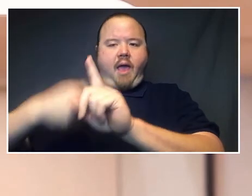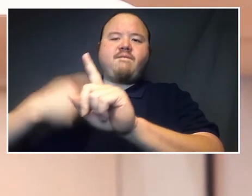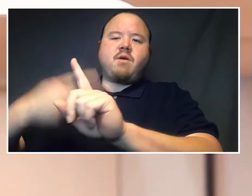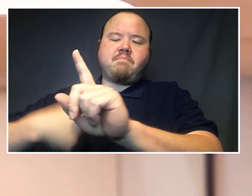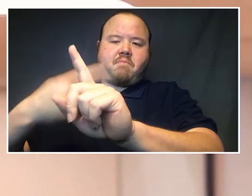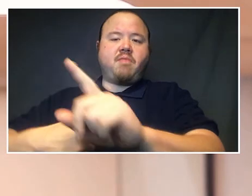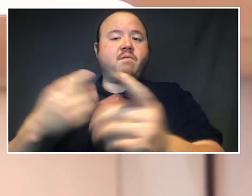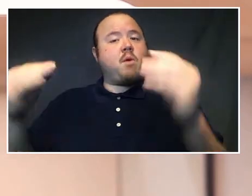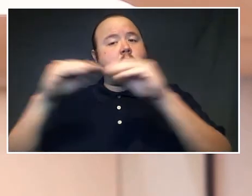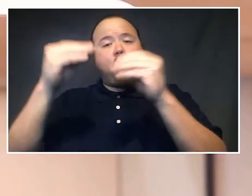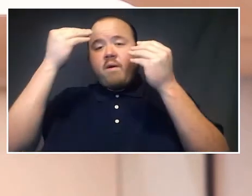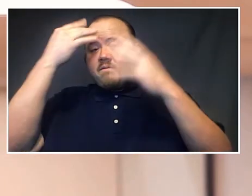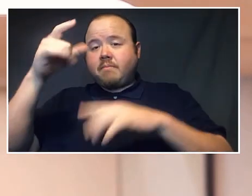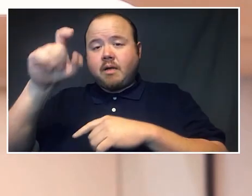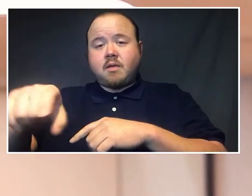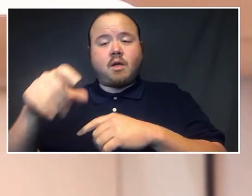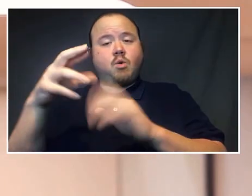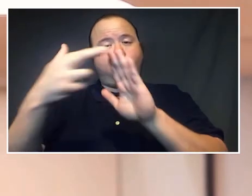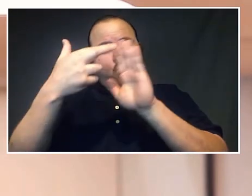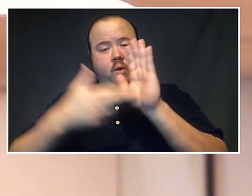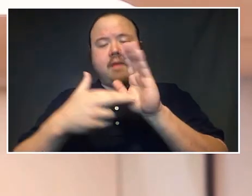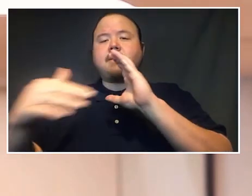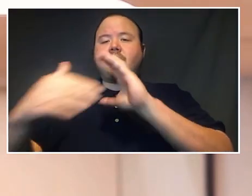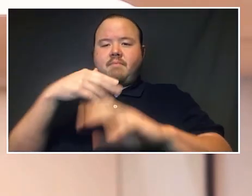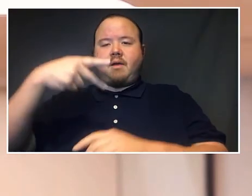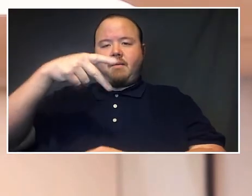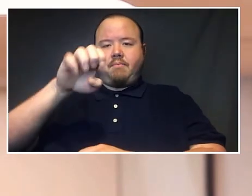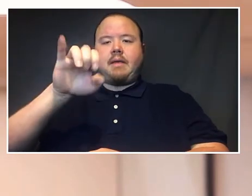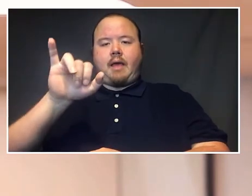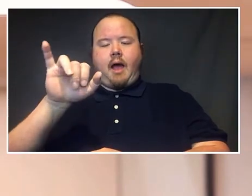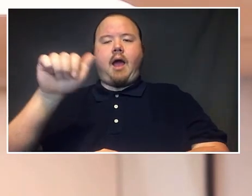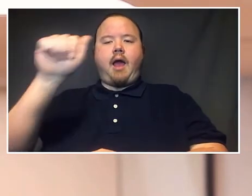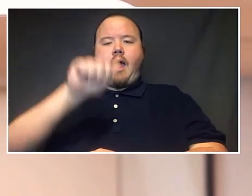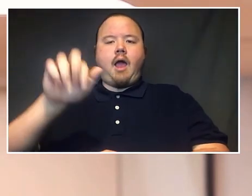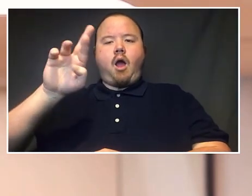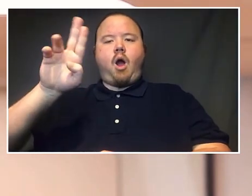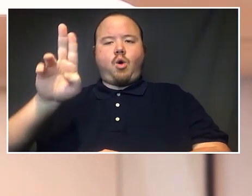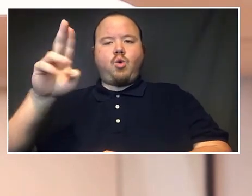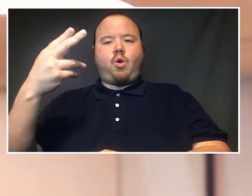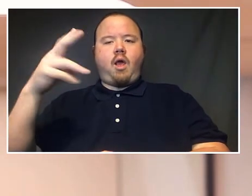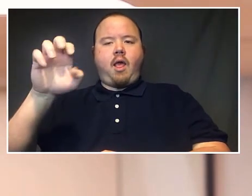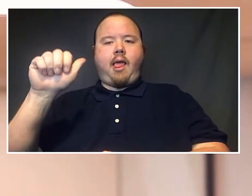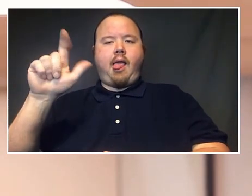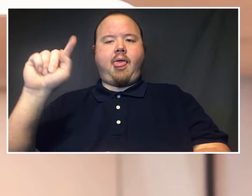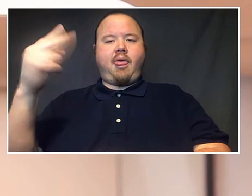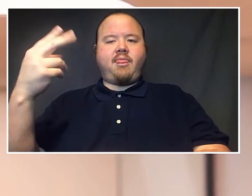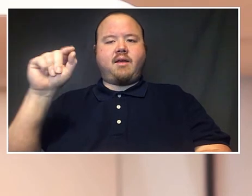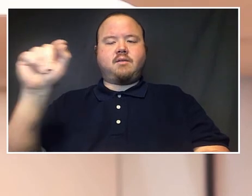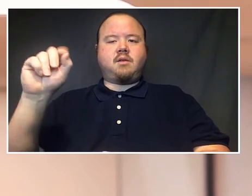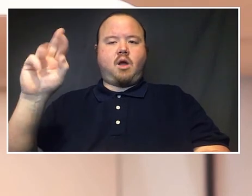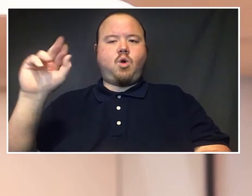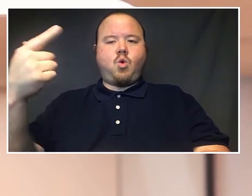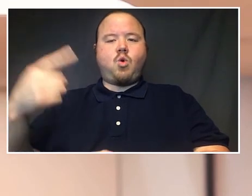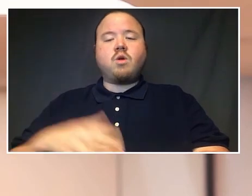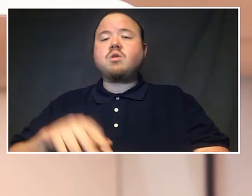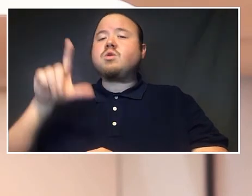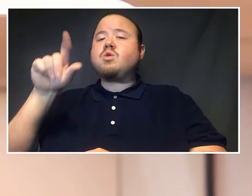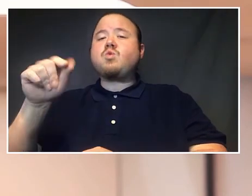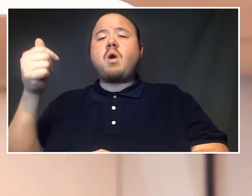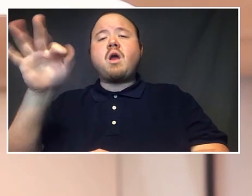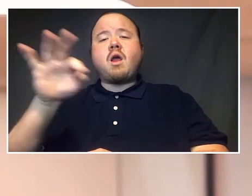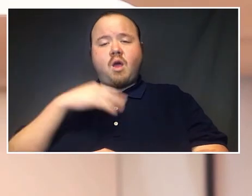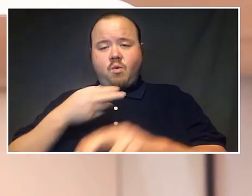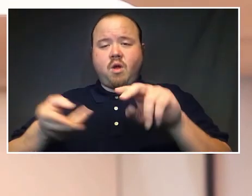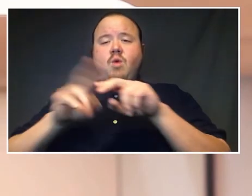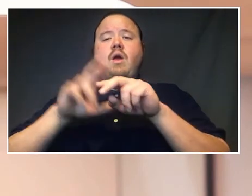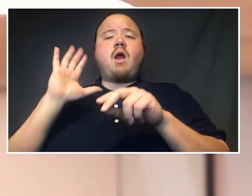For more information or to register, email us at pei@ruhealth.org. In 2019, we increased